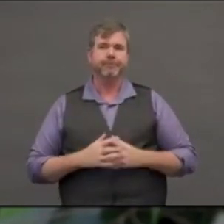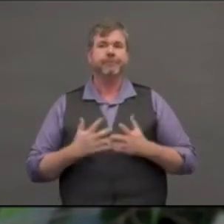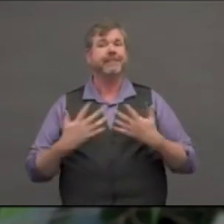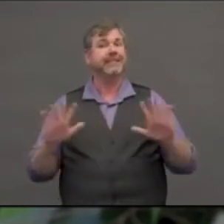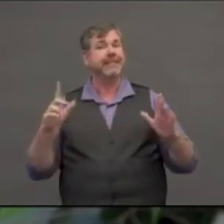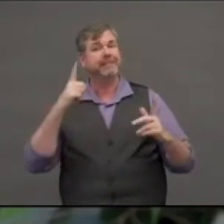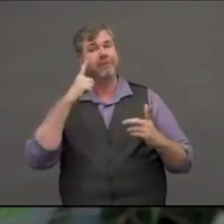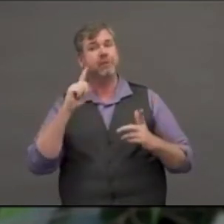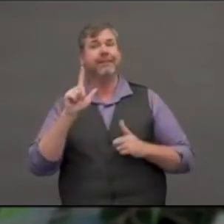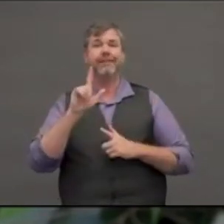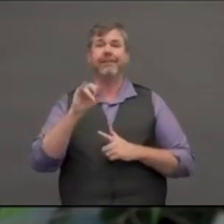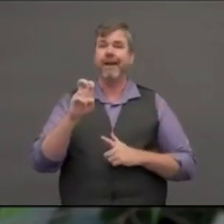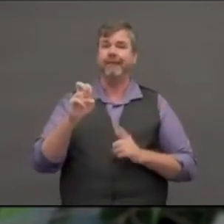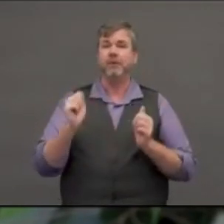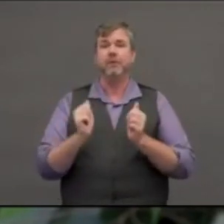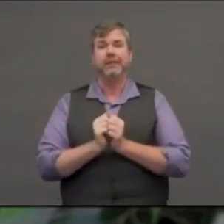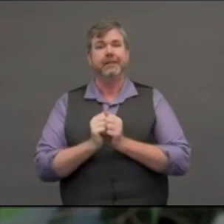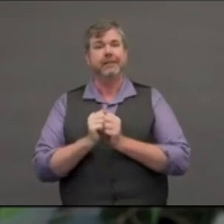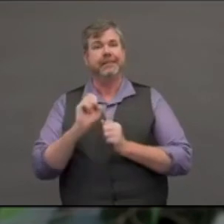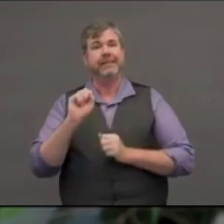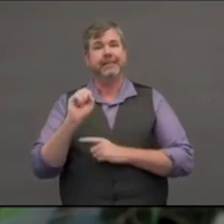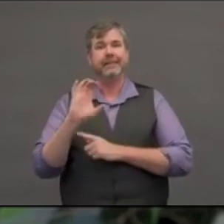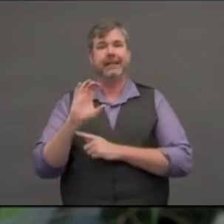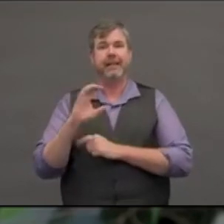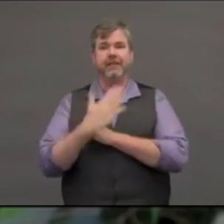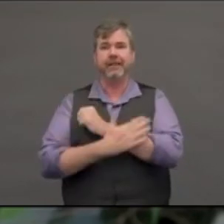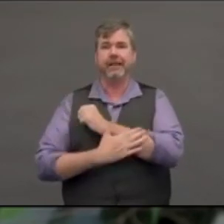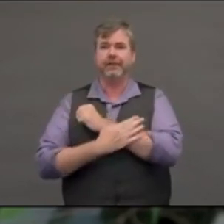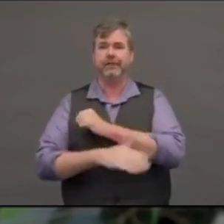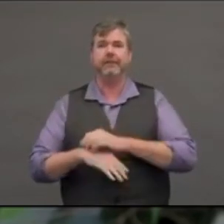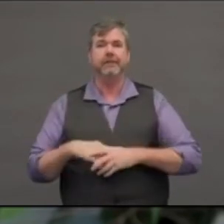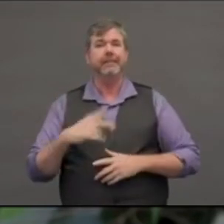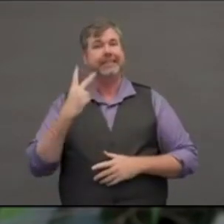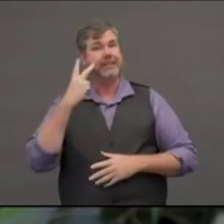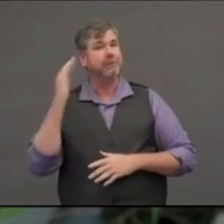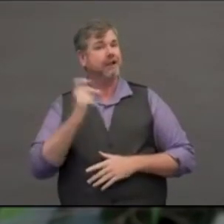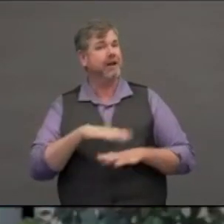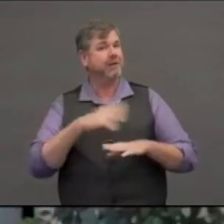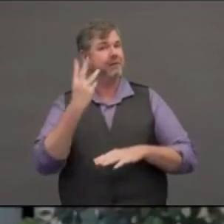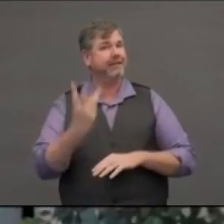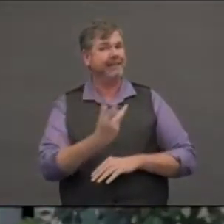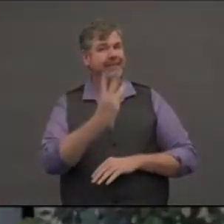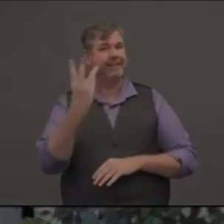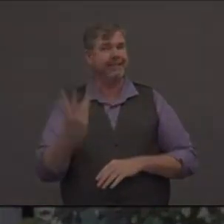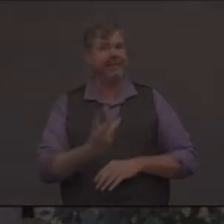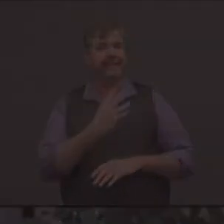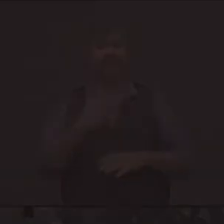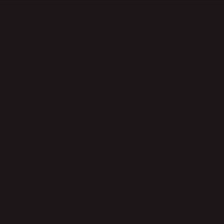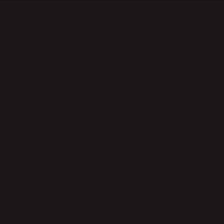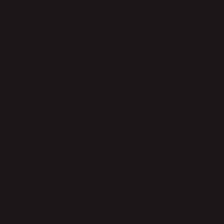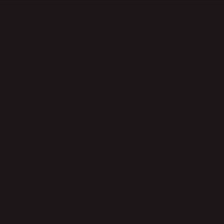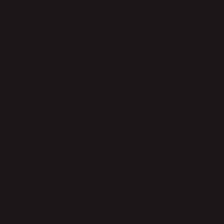Santa Clara. We will see you back here on Wednesday. Thanks for joining us. Have a good day. Stay cool.